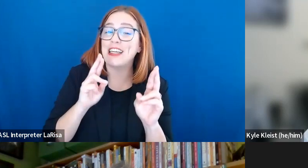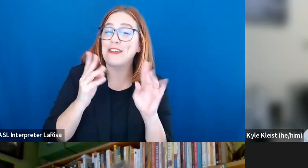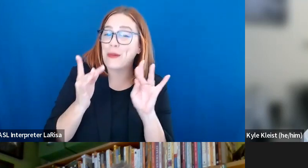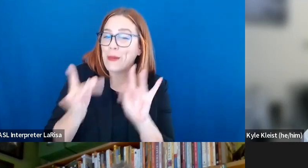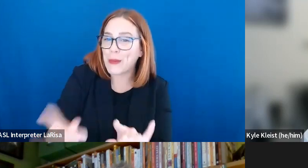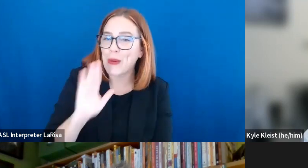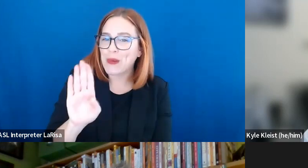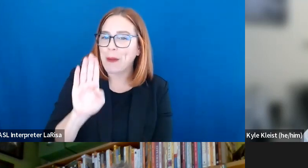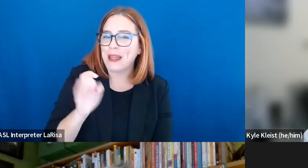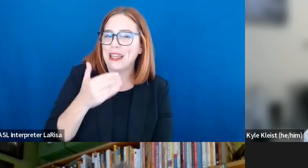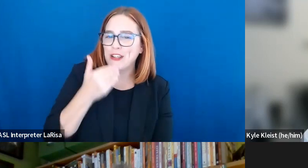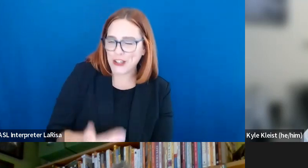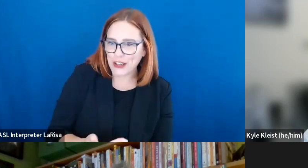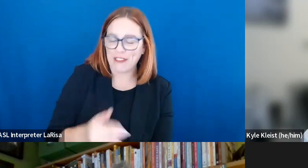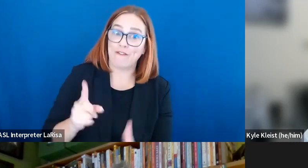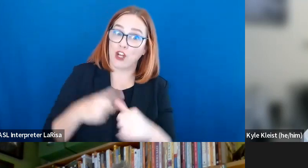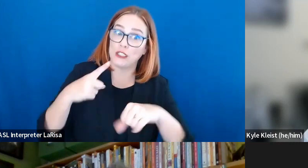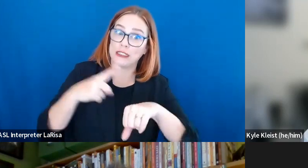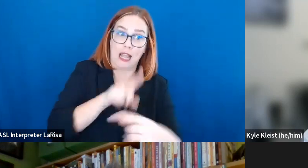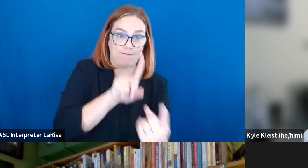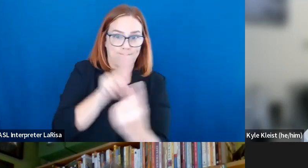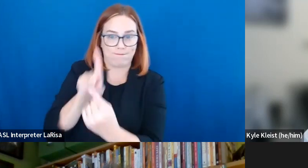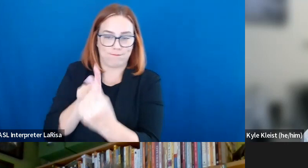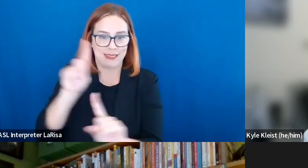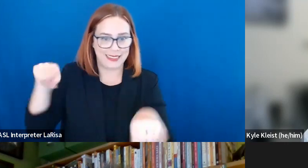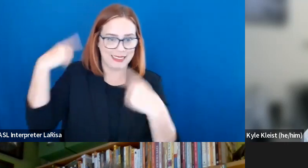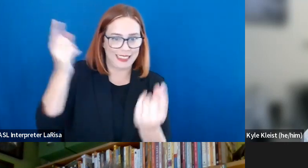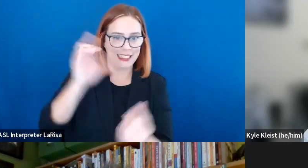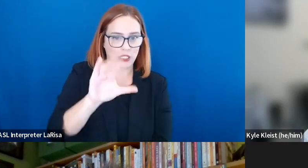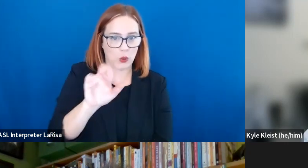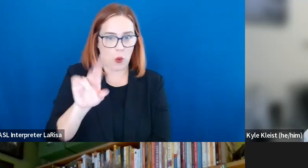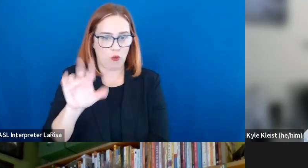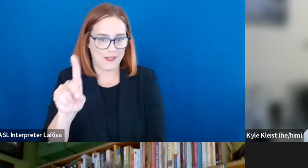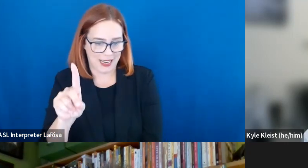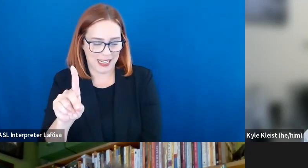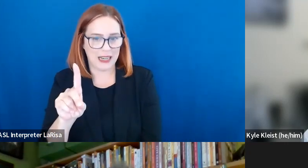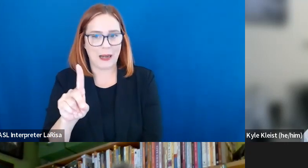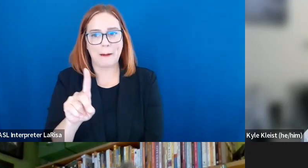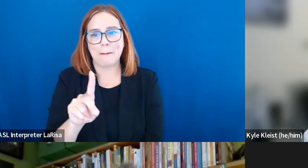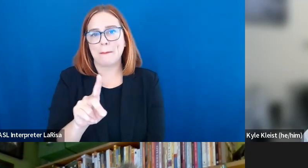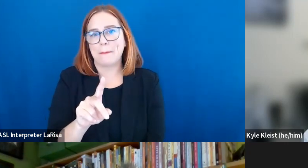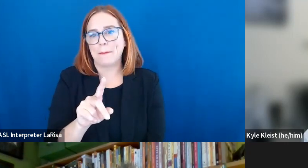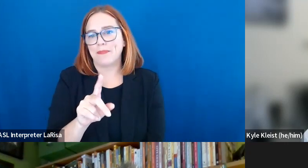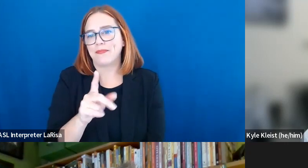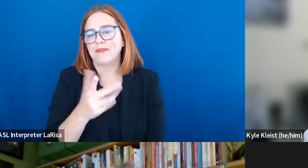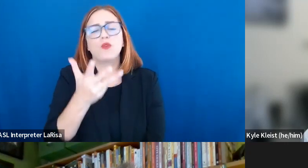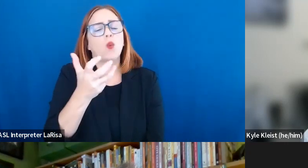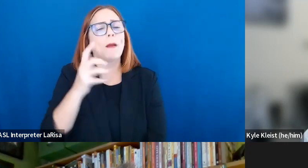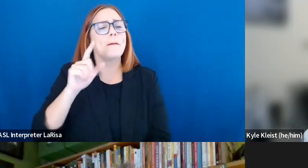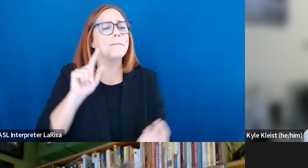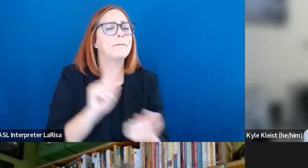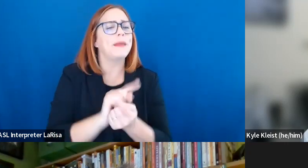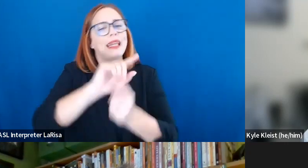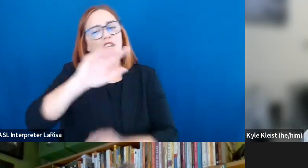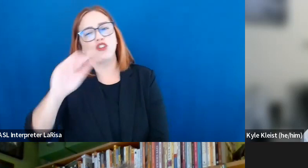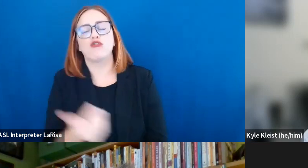in-person one, since COVID, just to be a kind of meet and greet. We're going to meet for